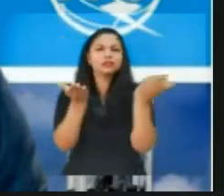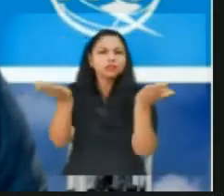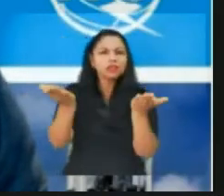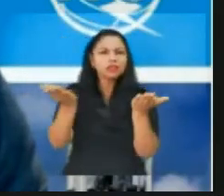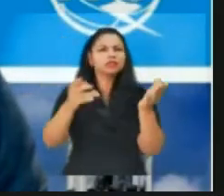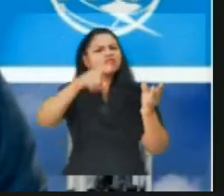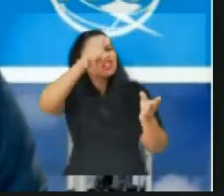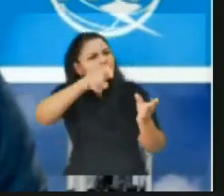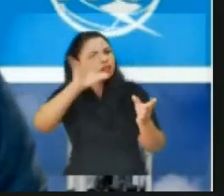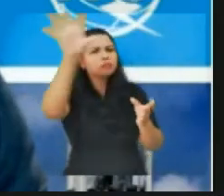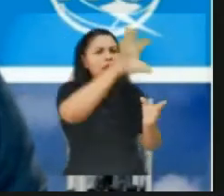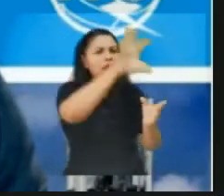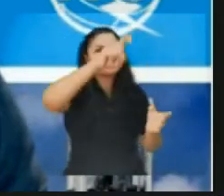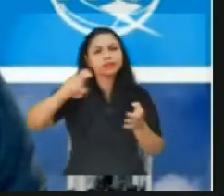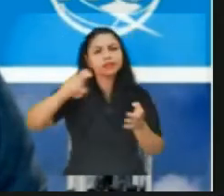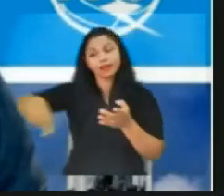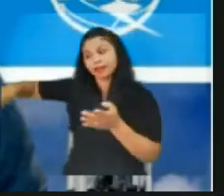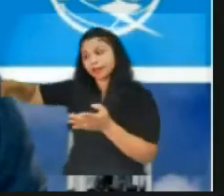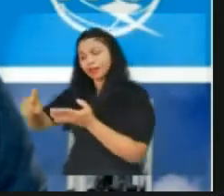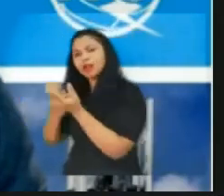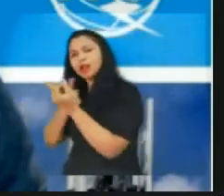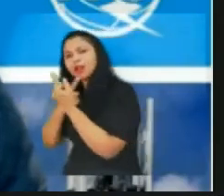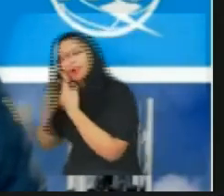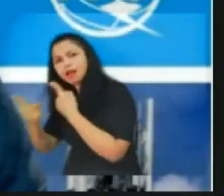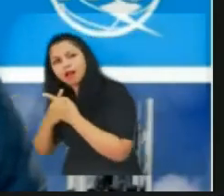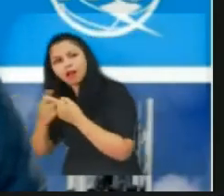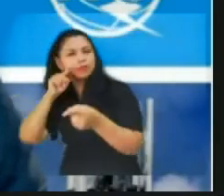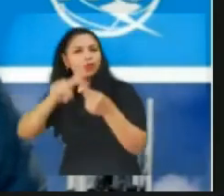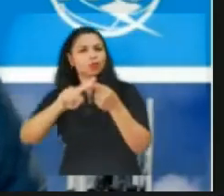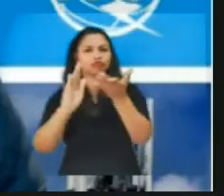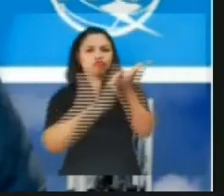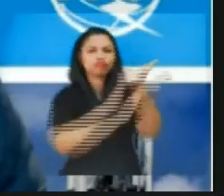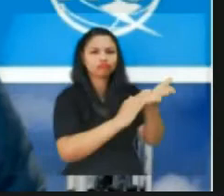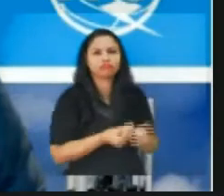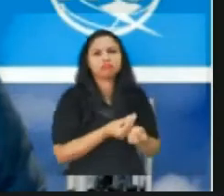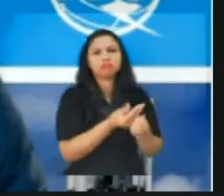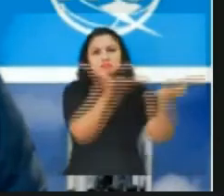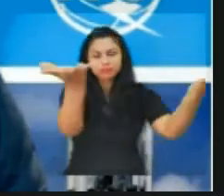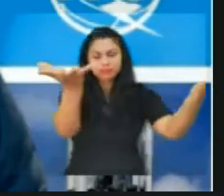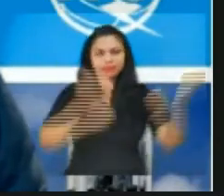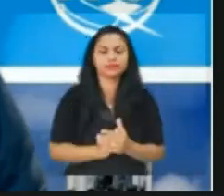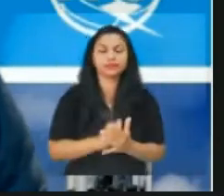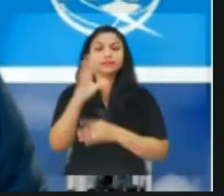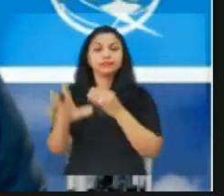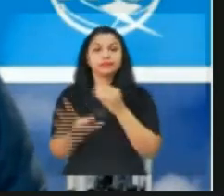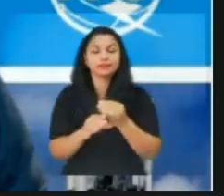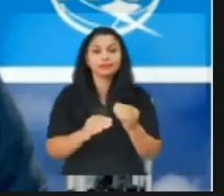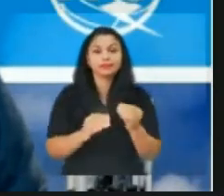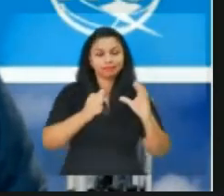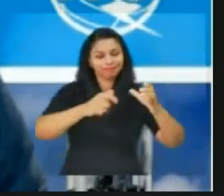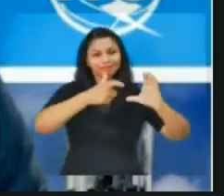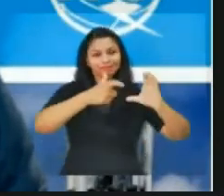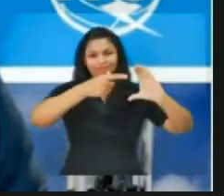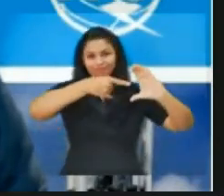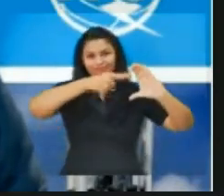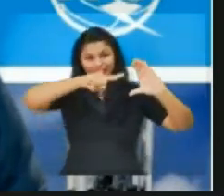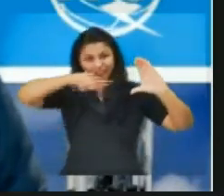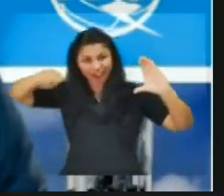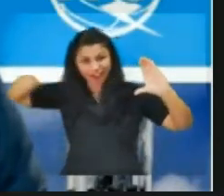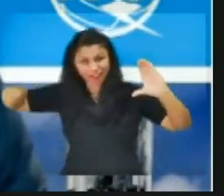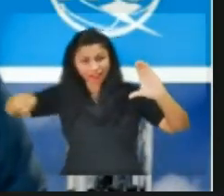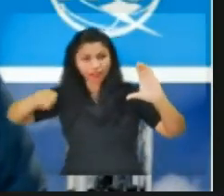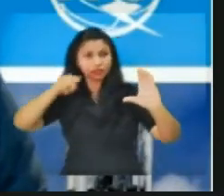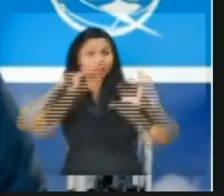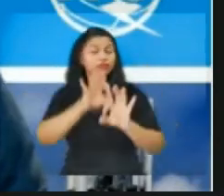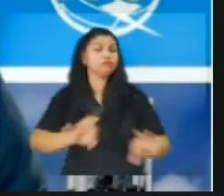countries. The national administration and the authorities like the A&E play a fundamental